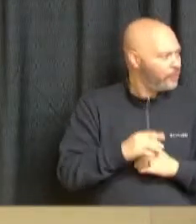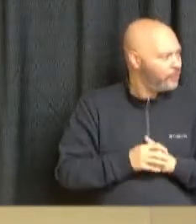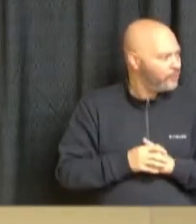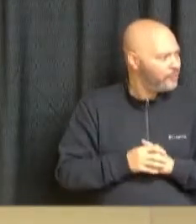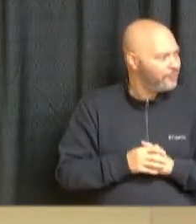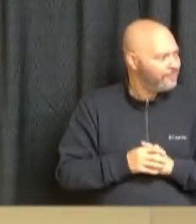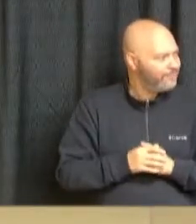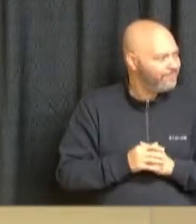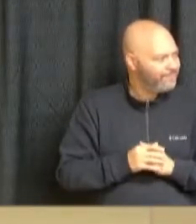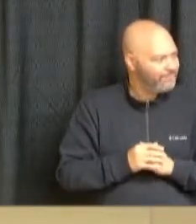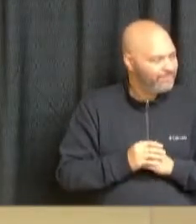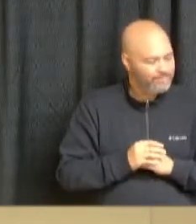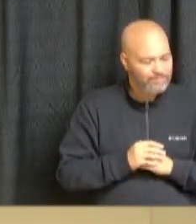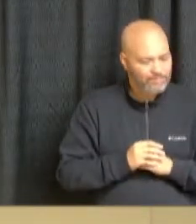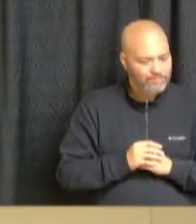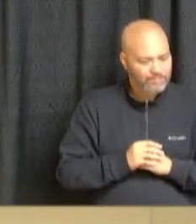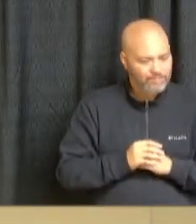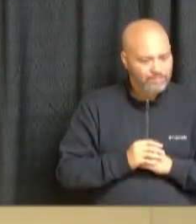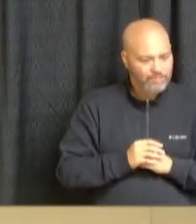version.